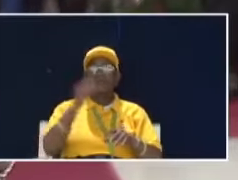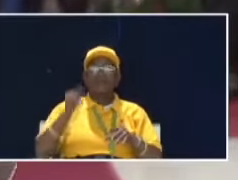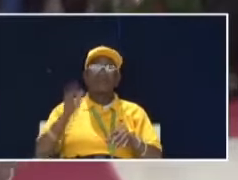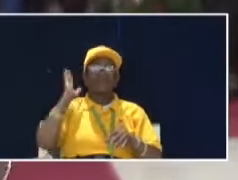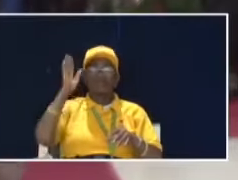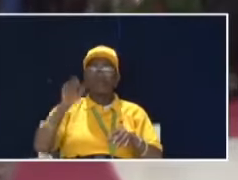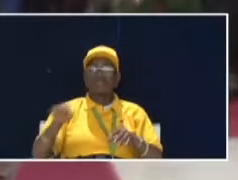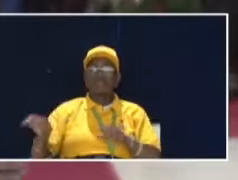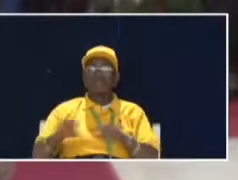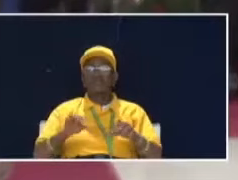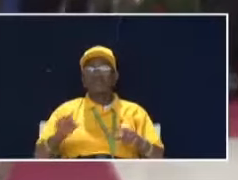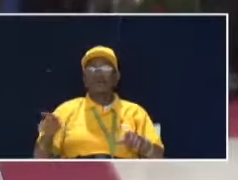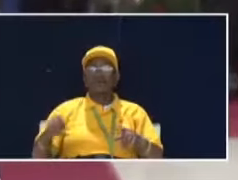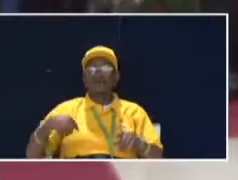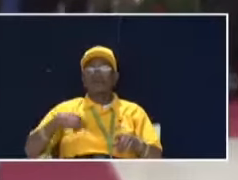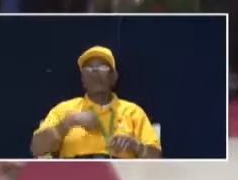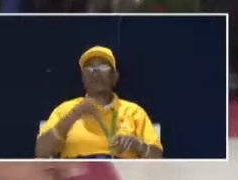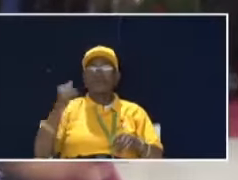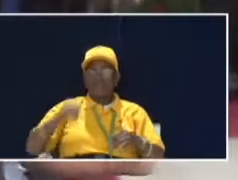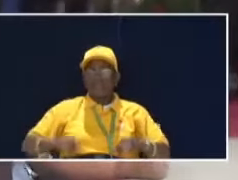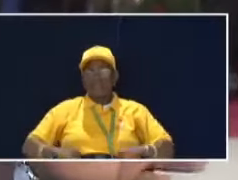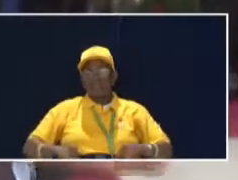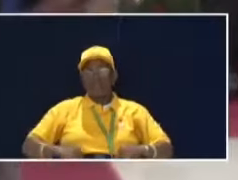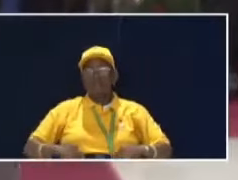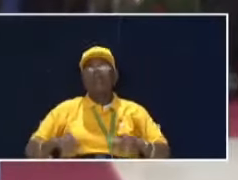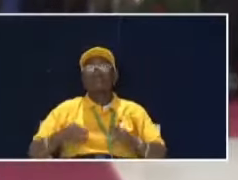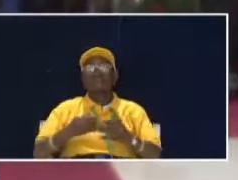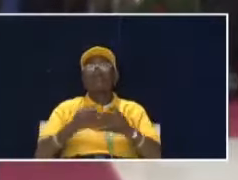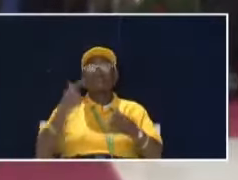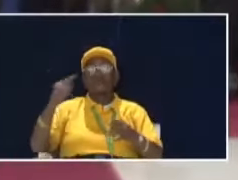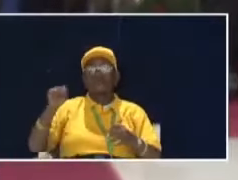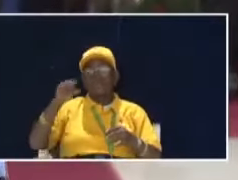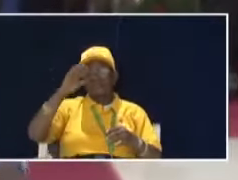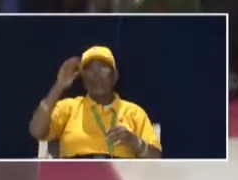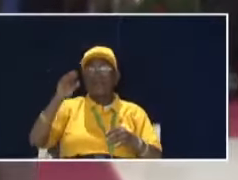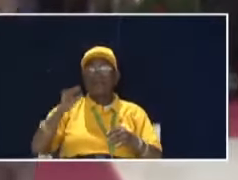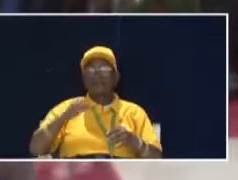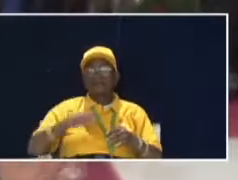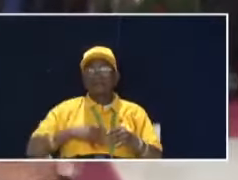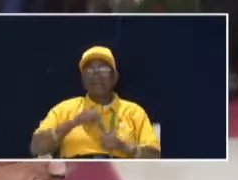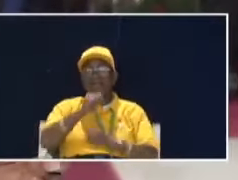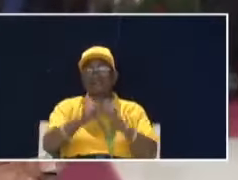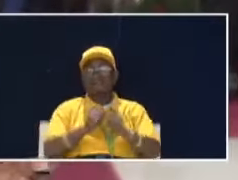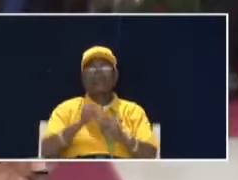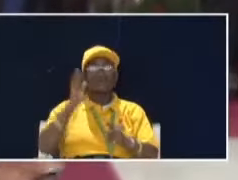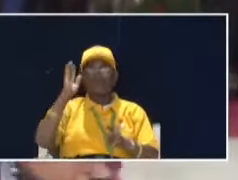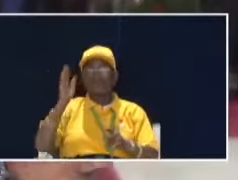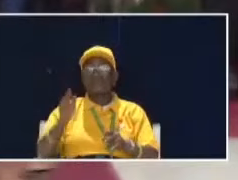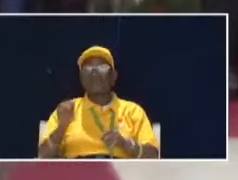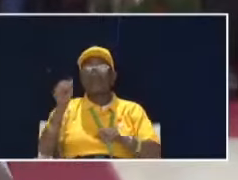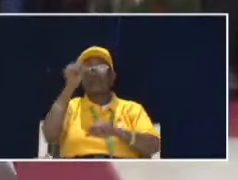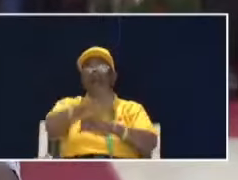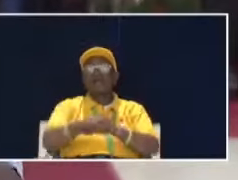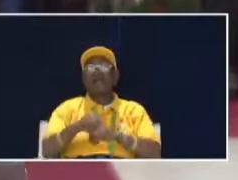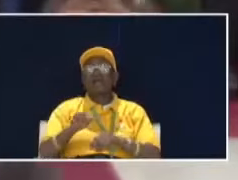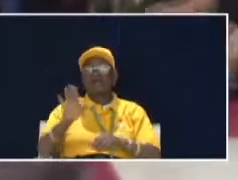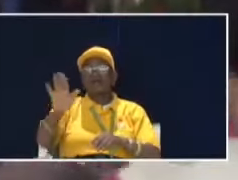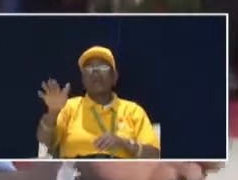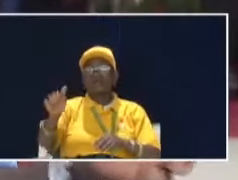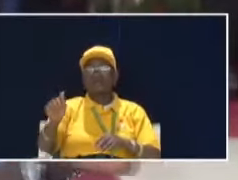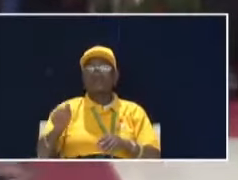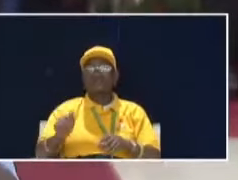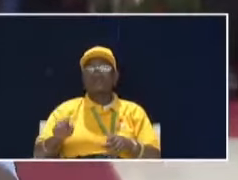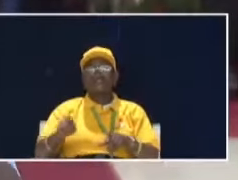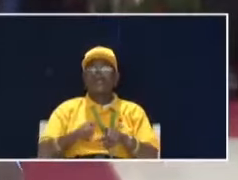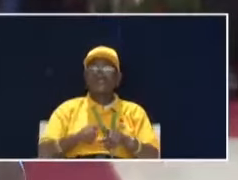the match. Oh, my team will defeat yours. It is with a basket that we will carry